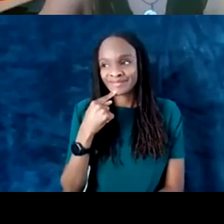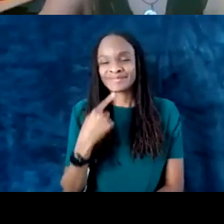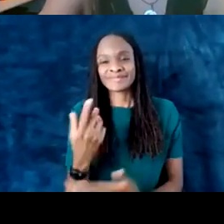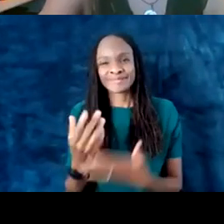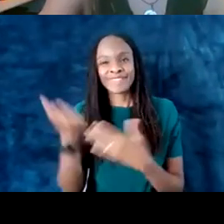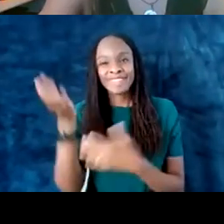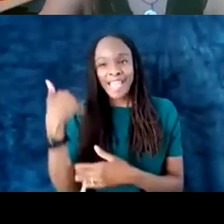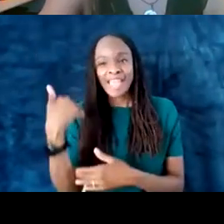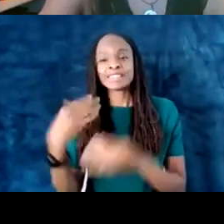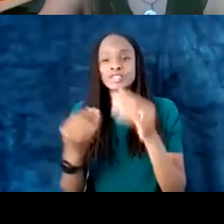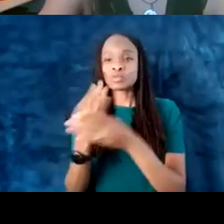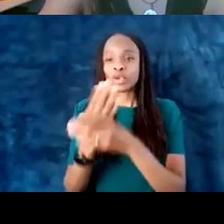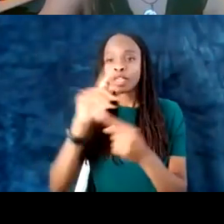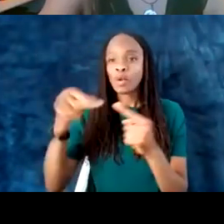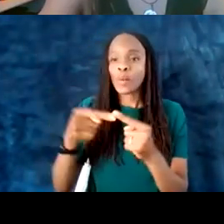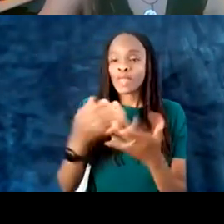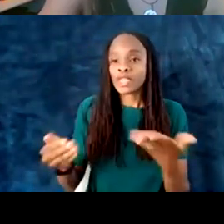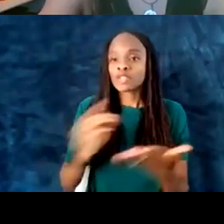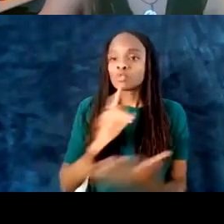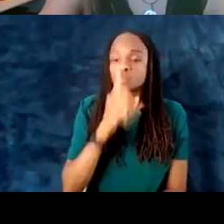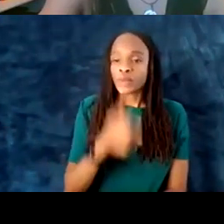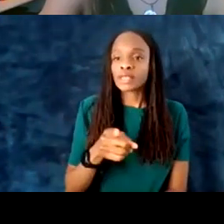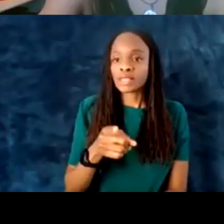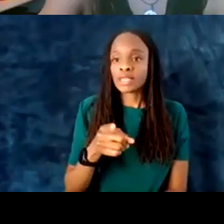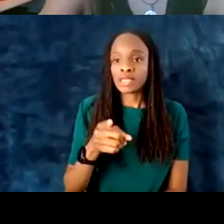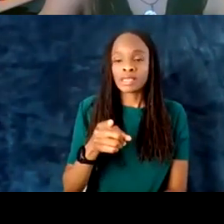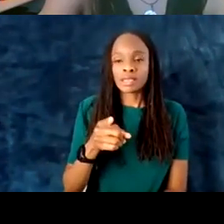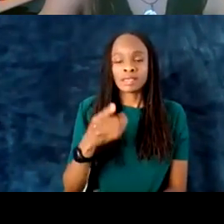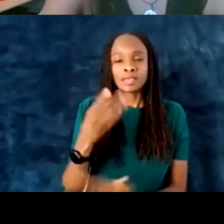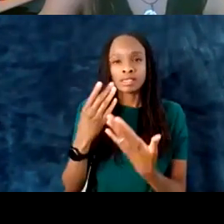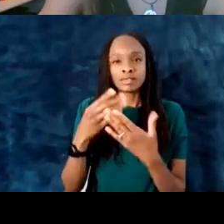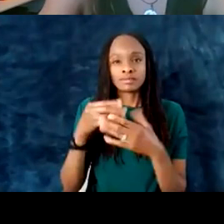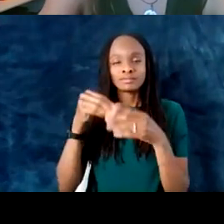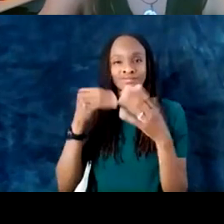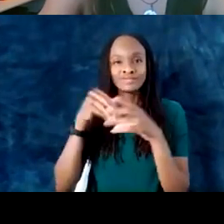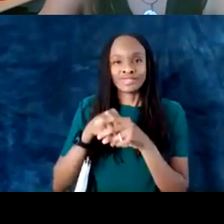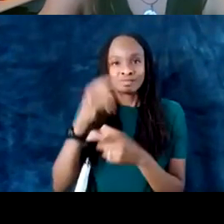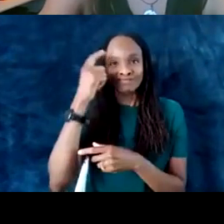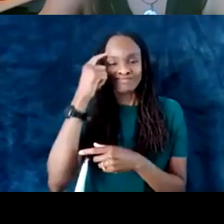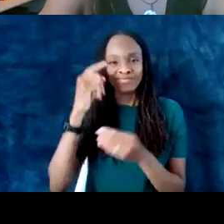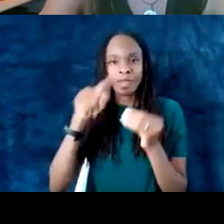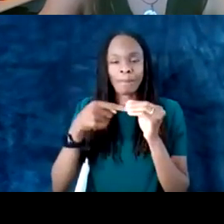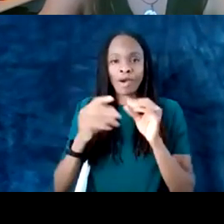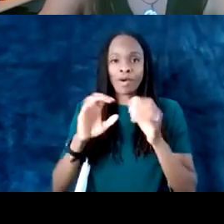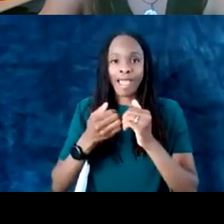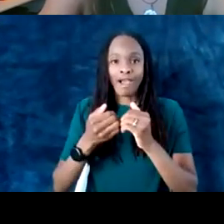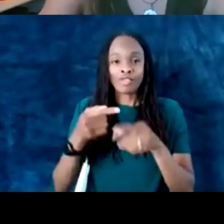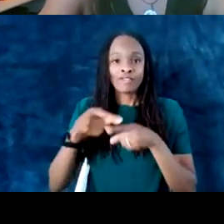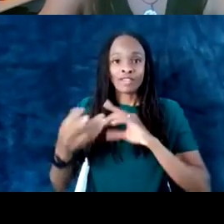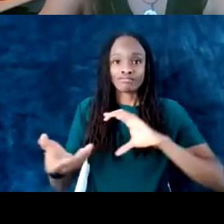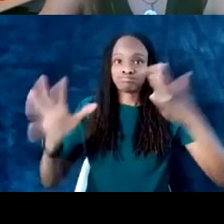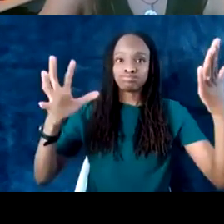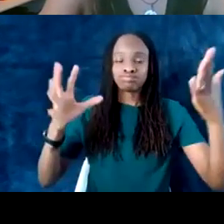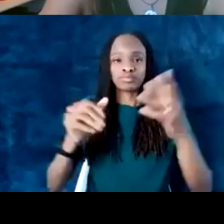Last spring when things were really, you know, top of mind in terms of disruption in the field and a